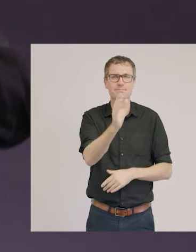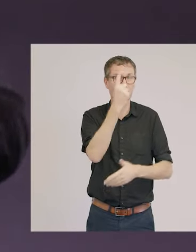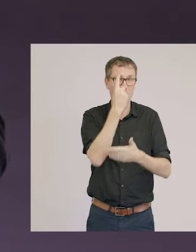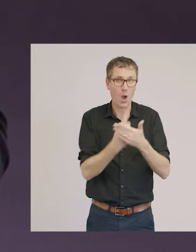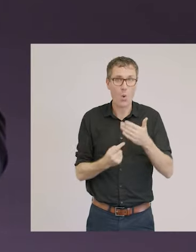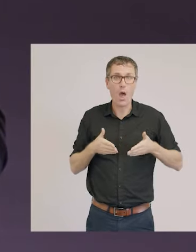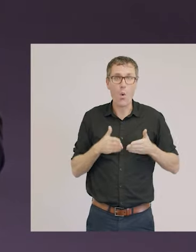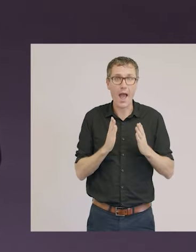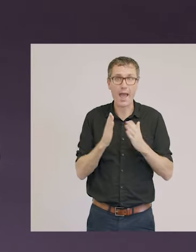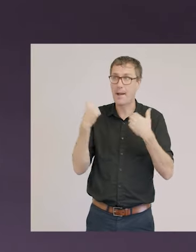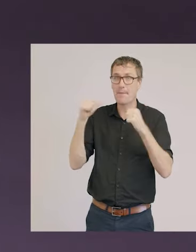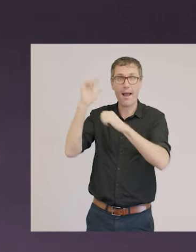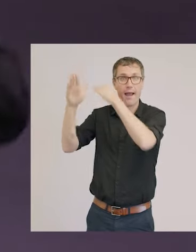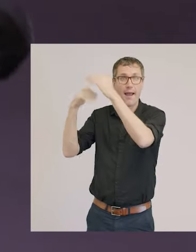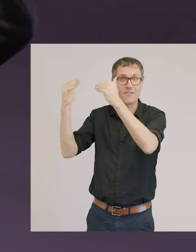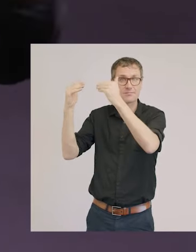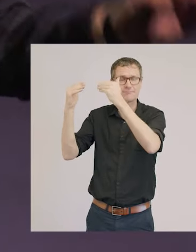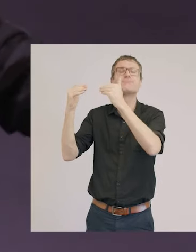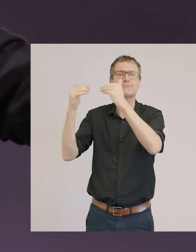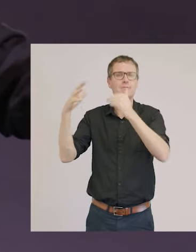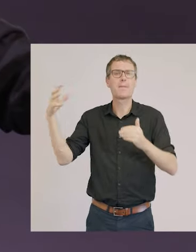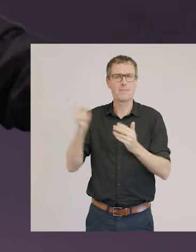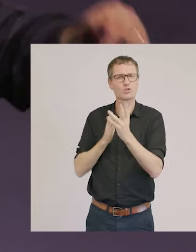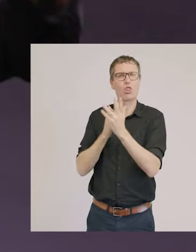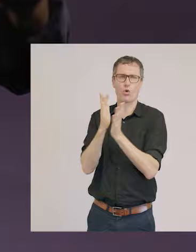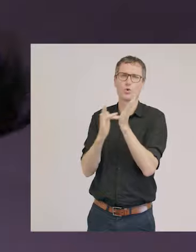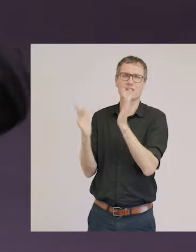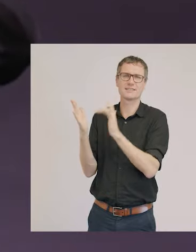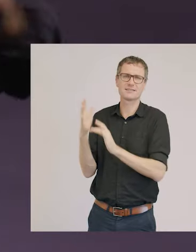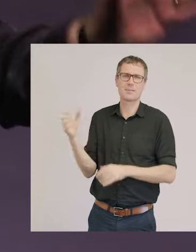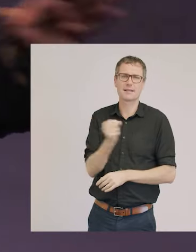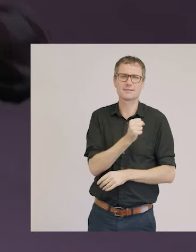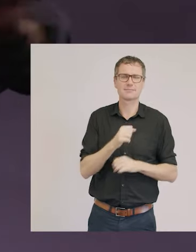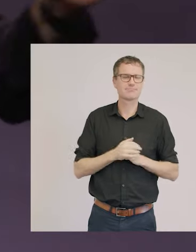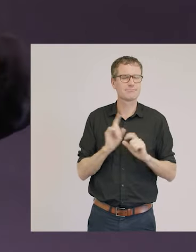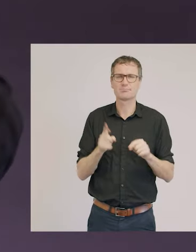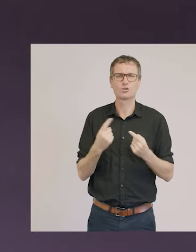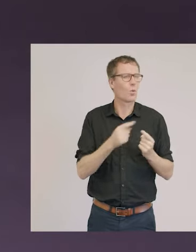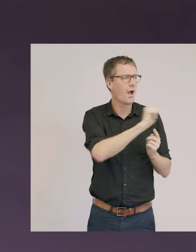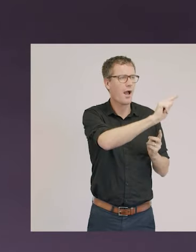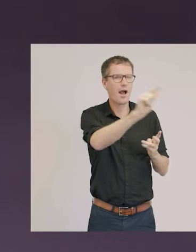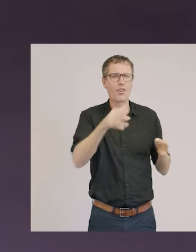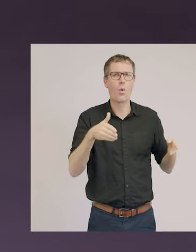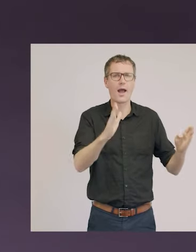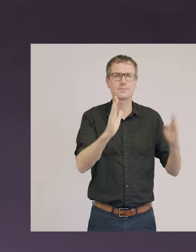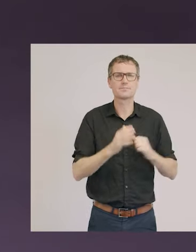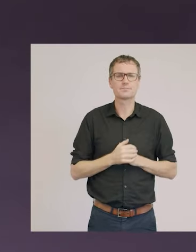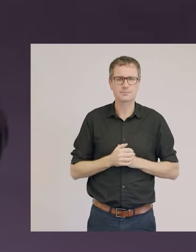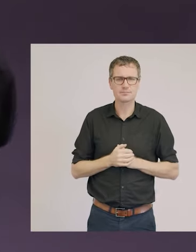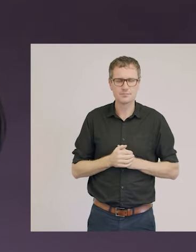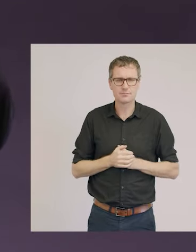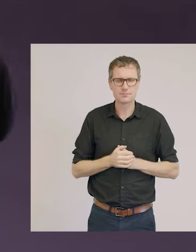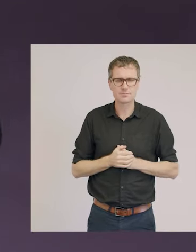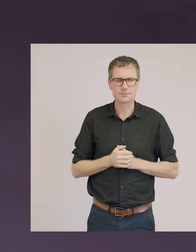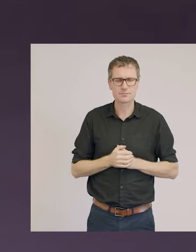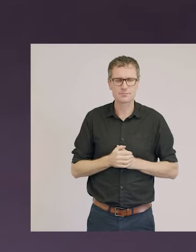is through Jesus. How do you get to heaven? There's only one way. Through Jesus. You cannot get there any other way. It's impossible. And